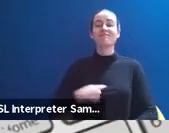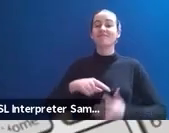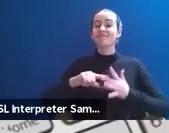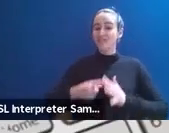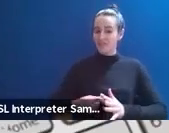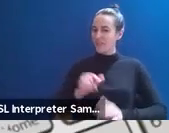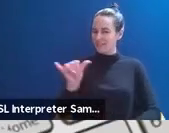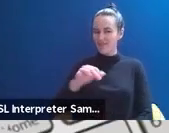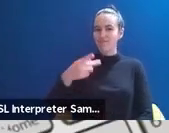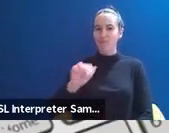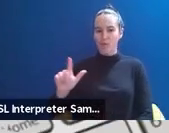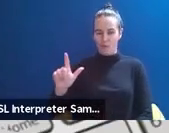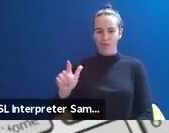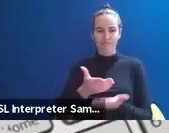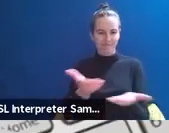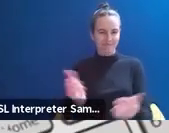question.